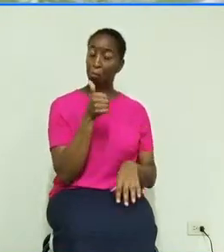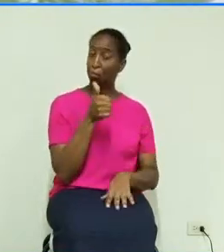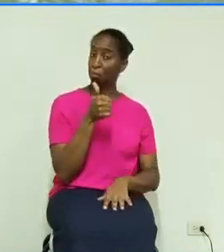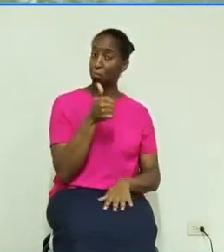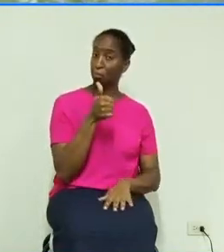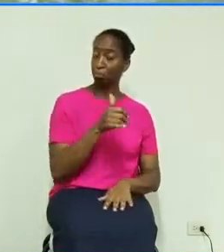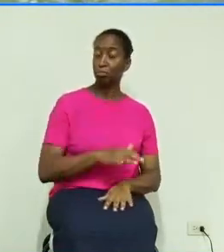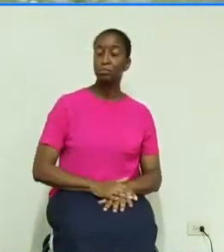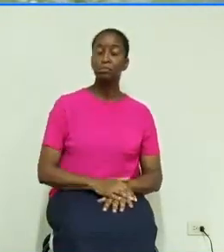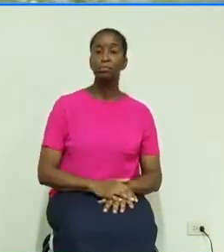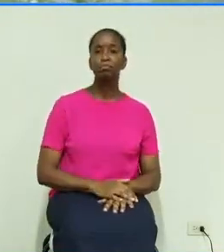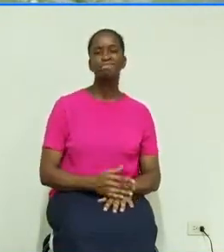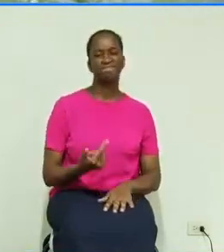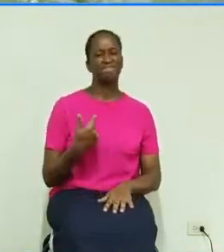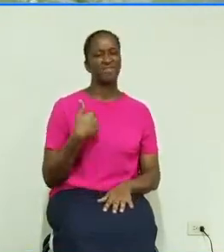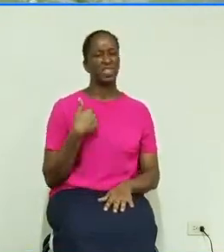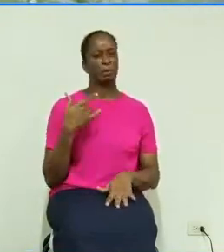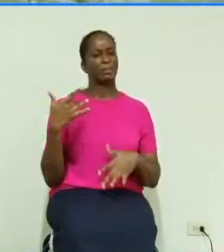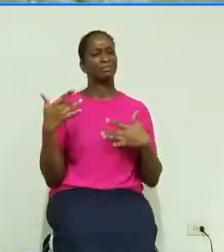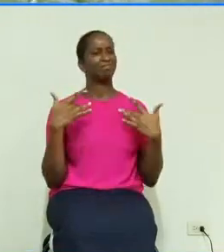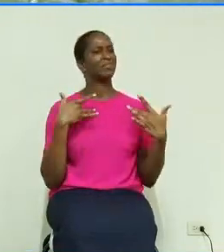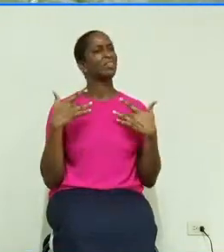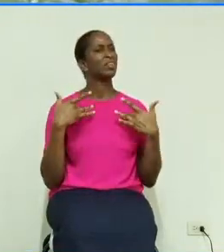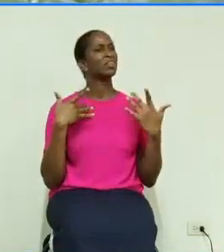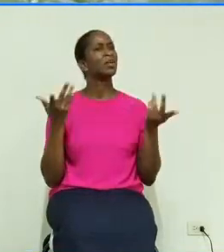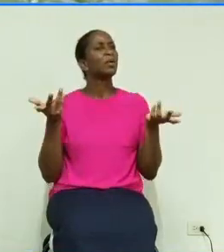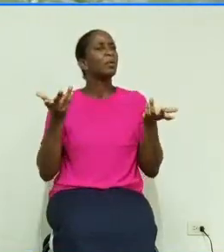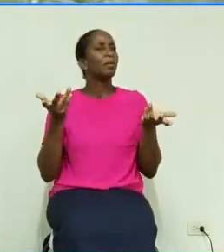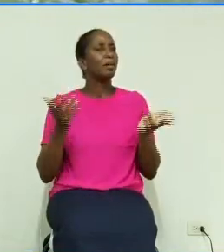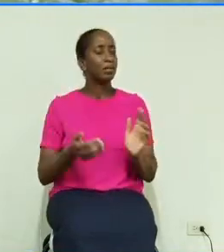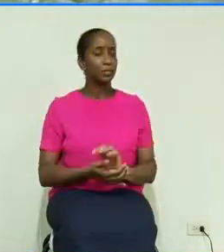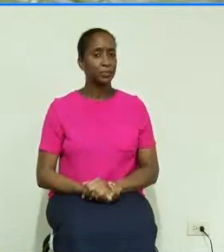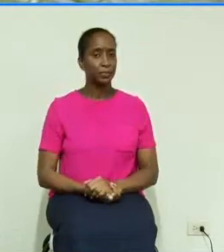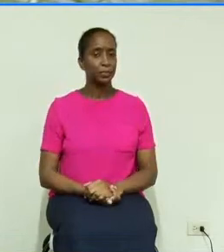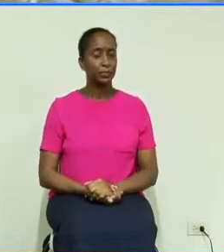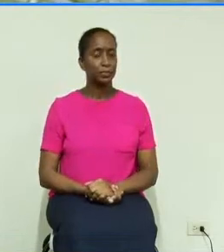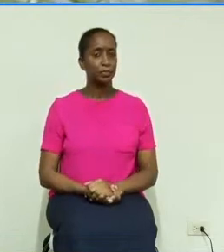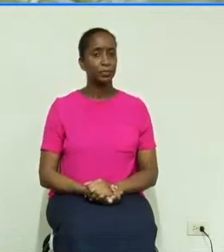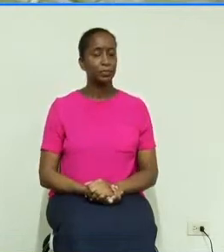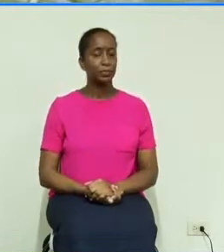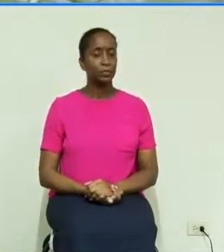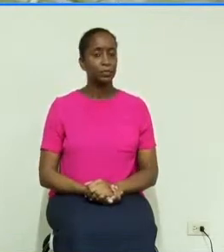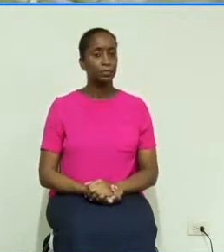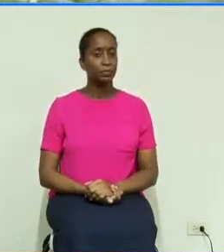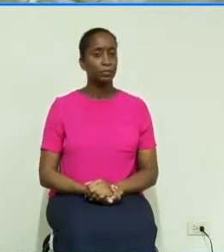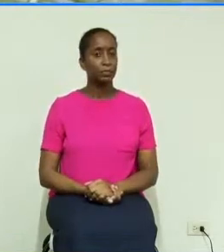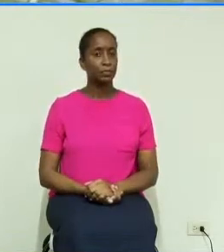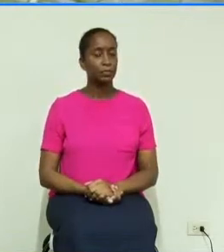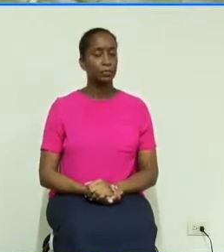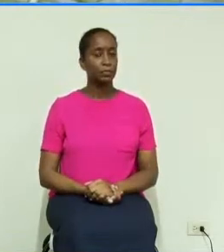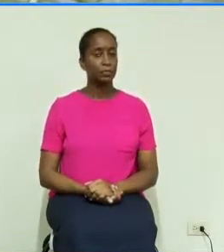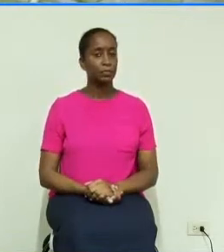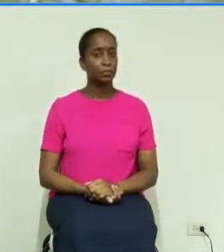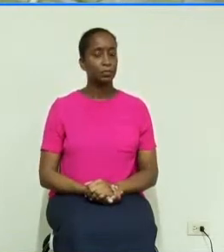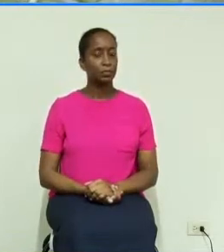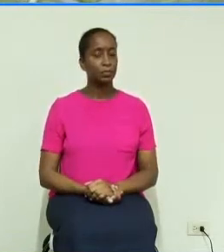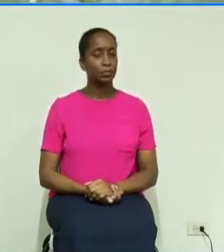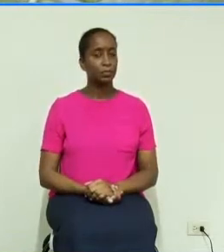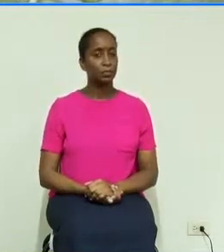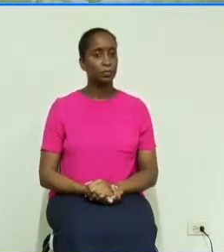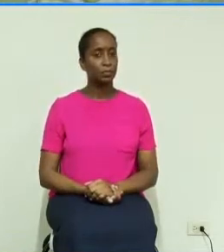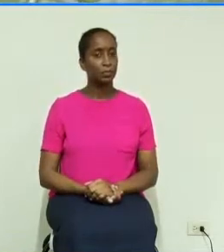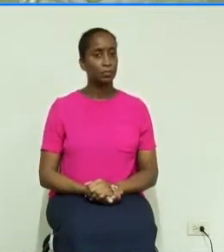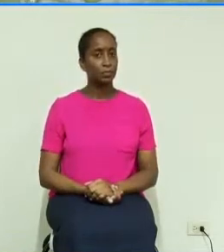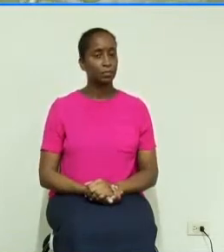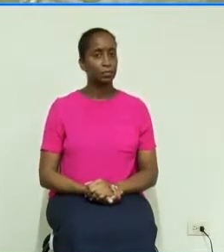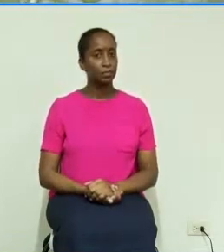of the parliamentary group, is that I always wonder, why do you have to pay a